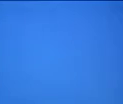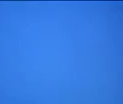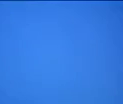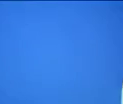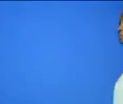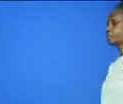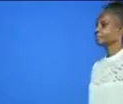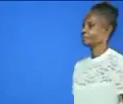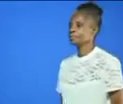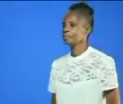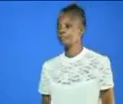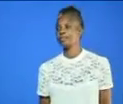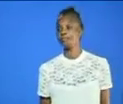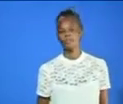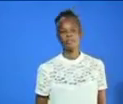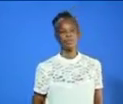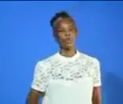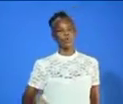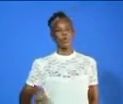across the threshold,